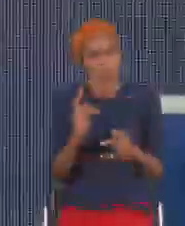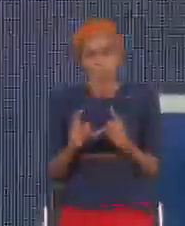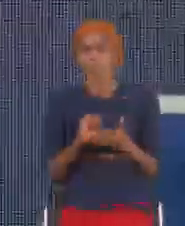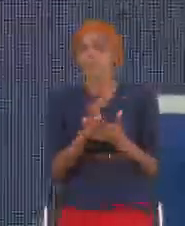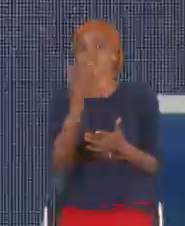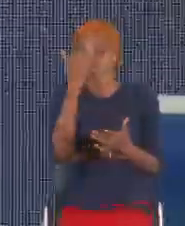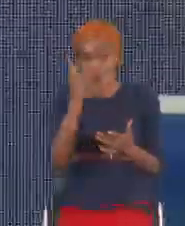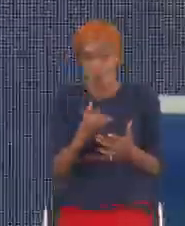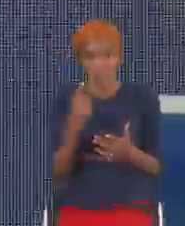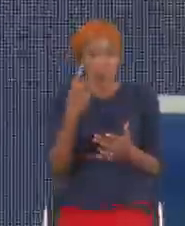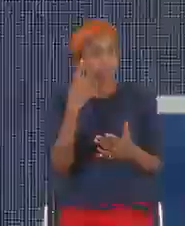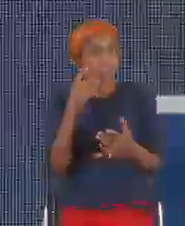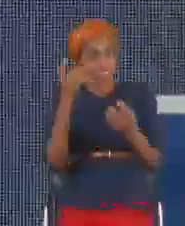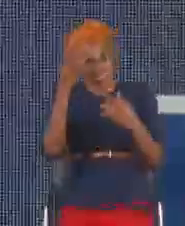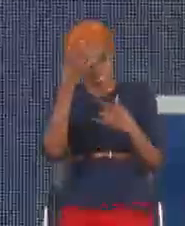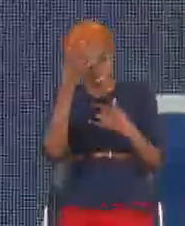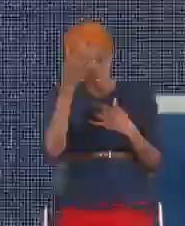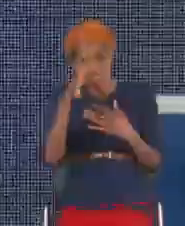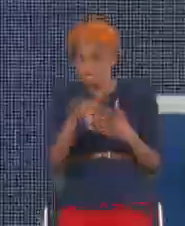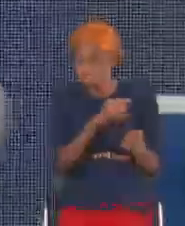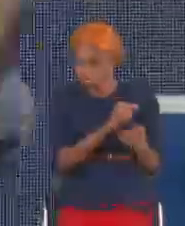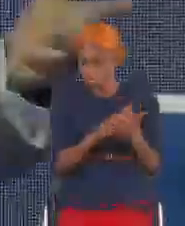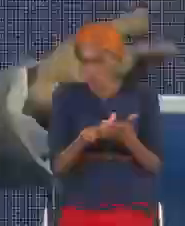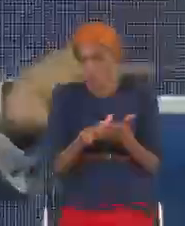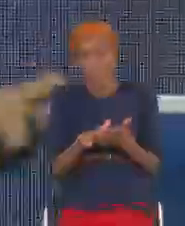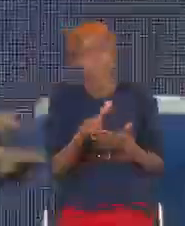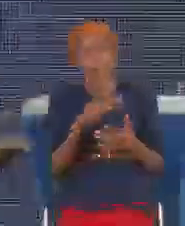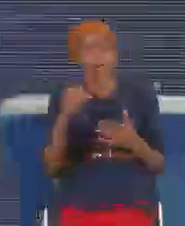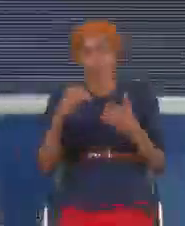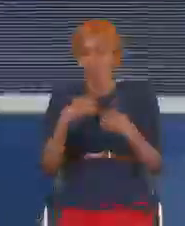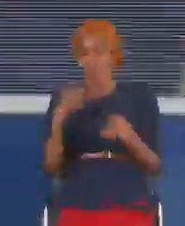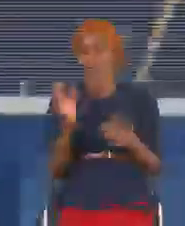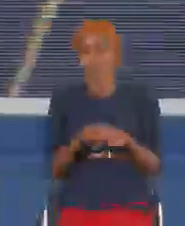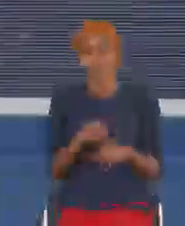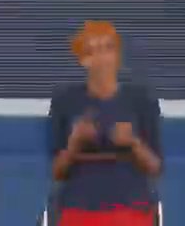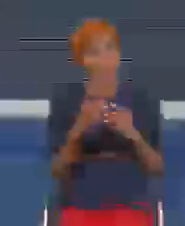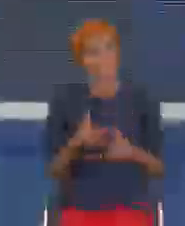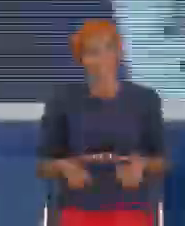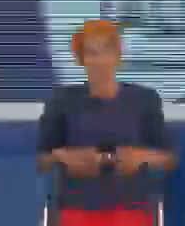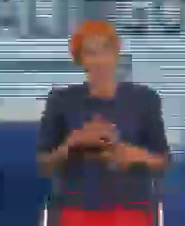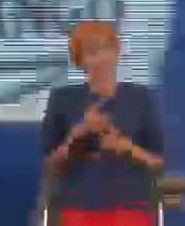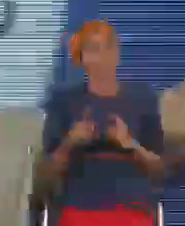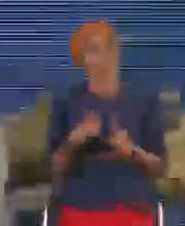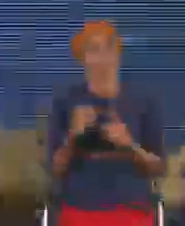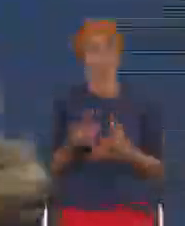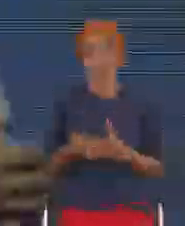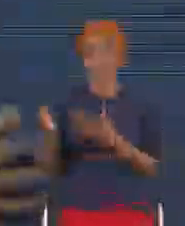why disease, destruction have been upon many lives. And when you bring that proud tongue to the